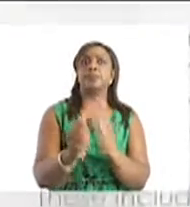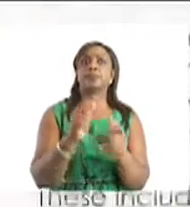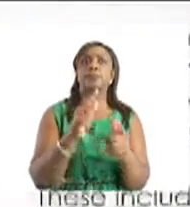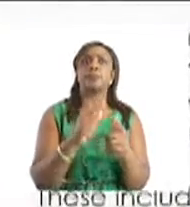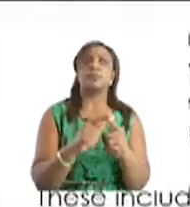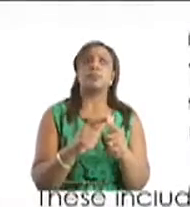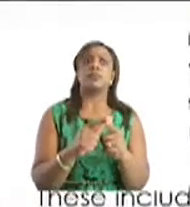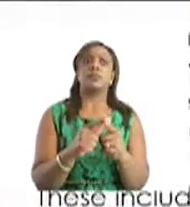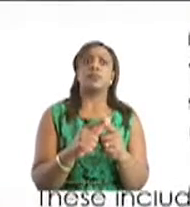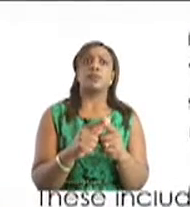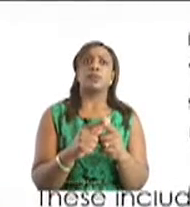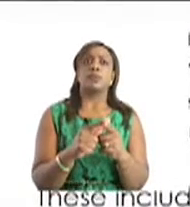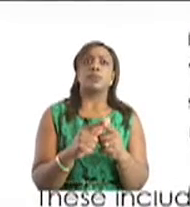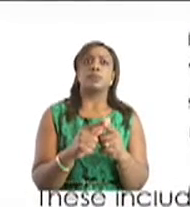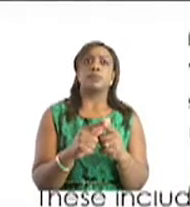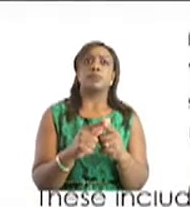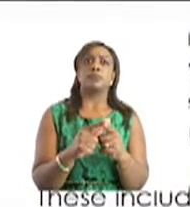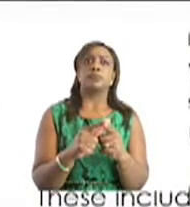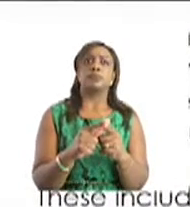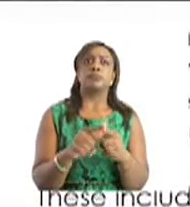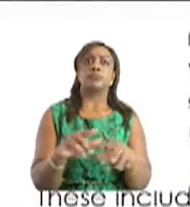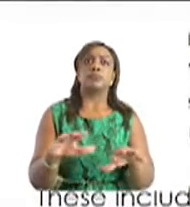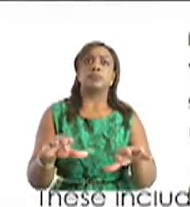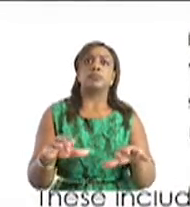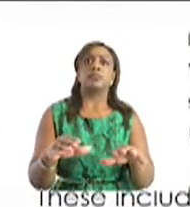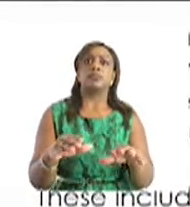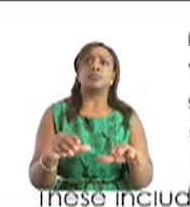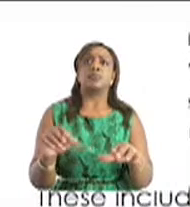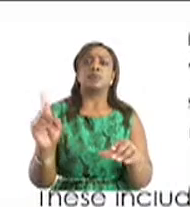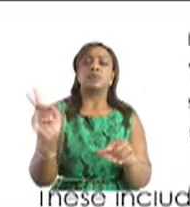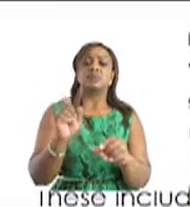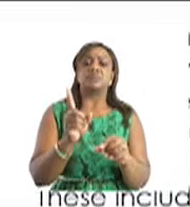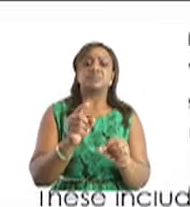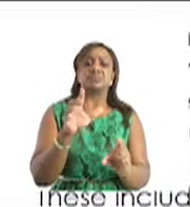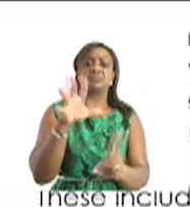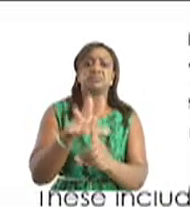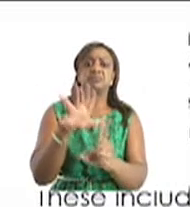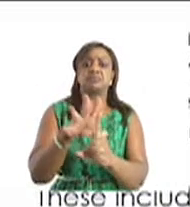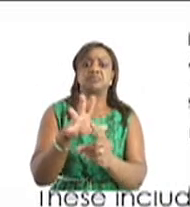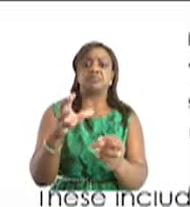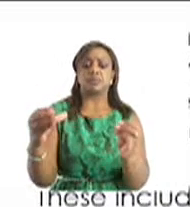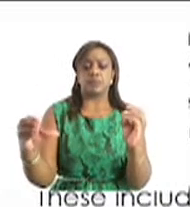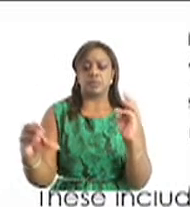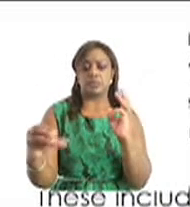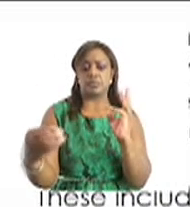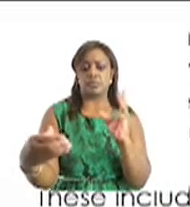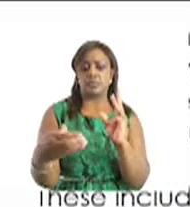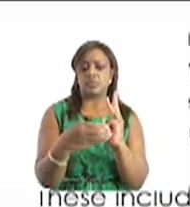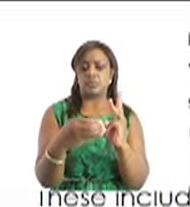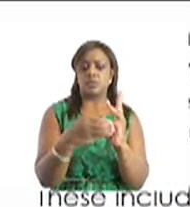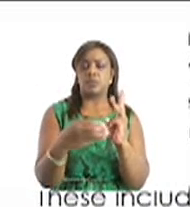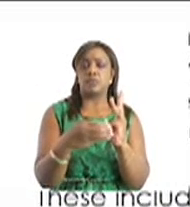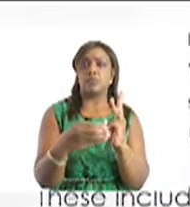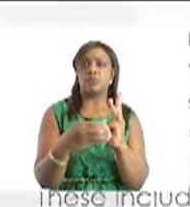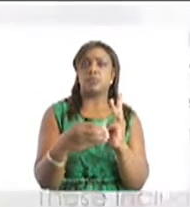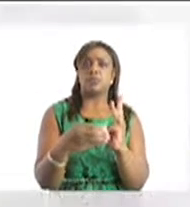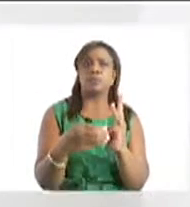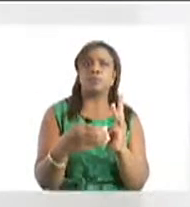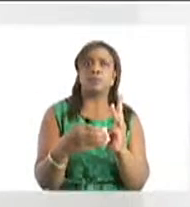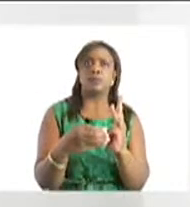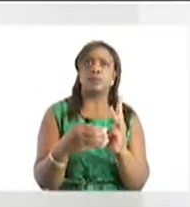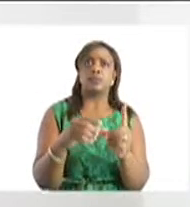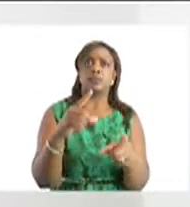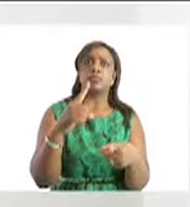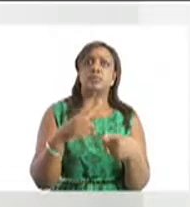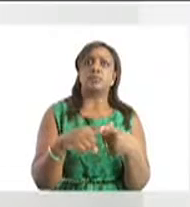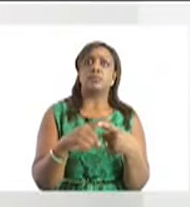Local health factors affecting the health of individuals, families, and our community. Right. I've made a spider monkey here for